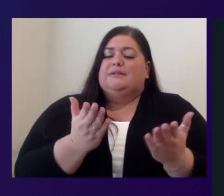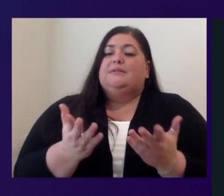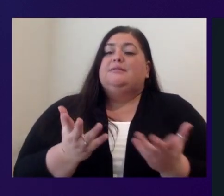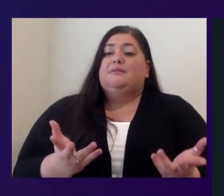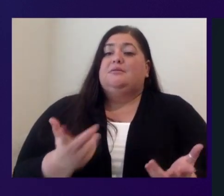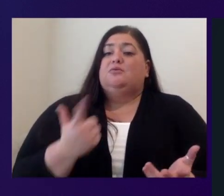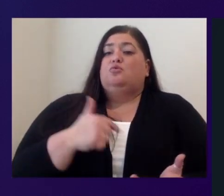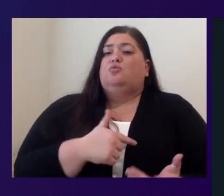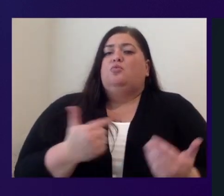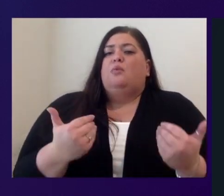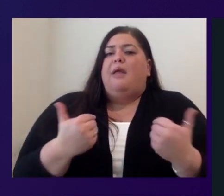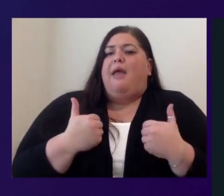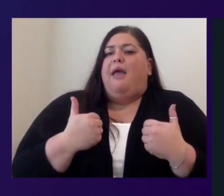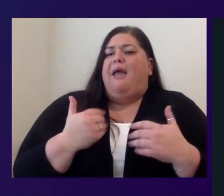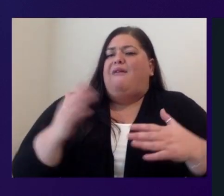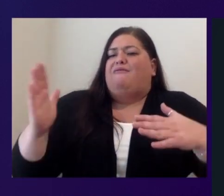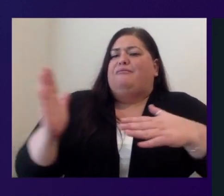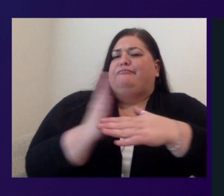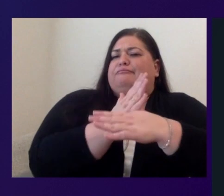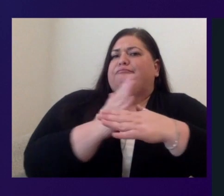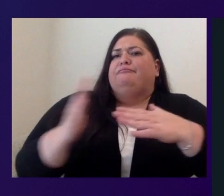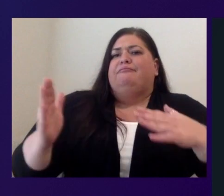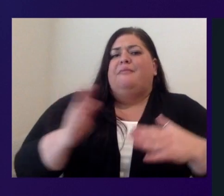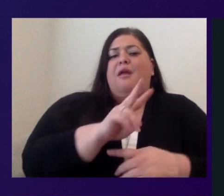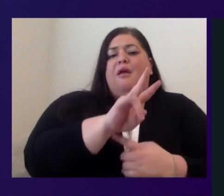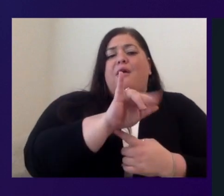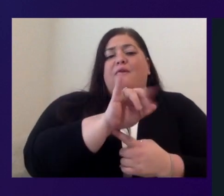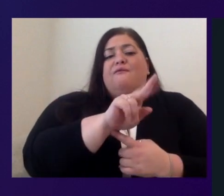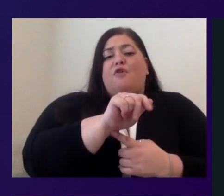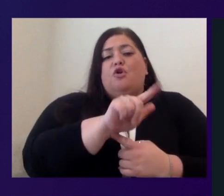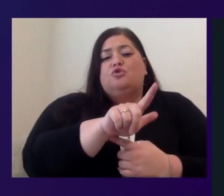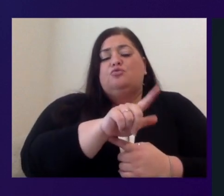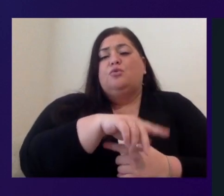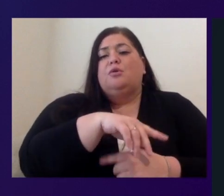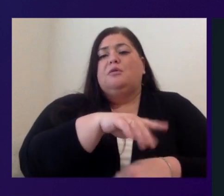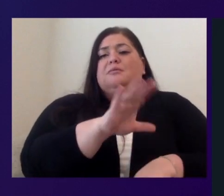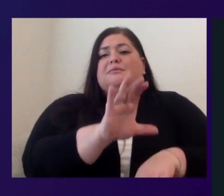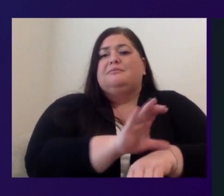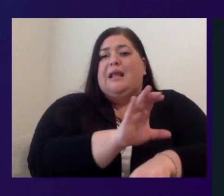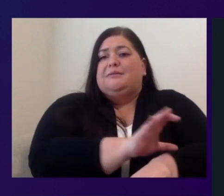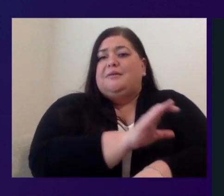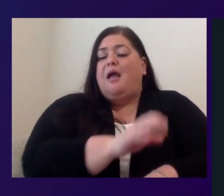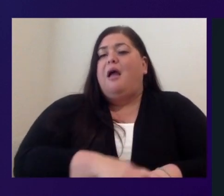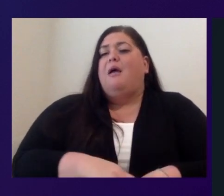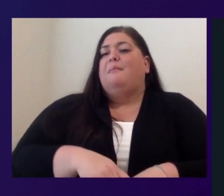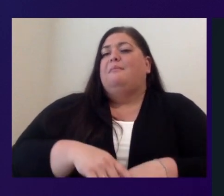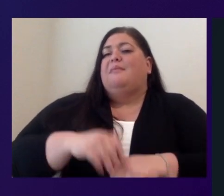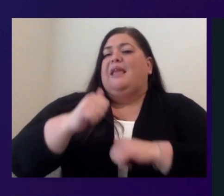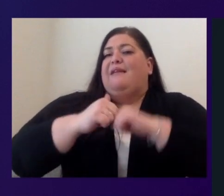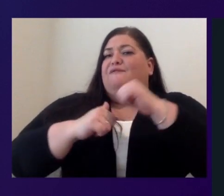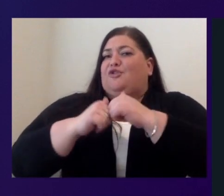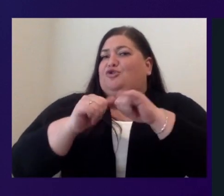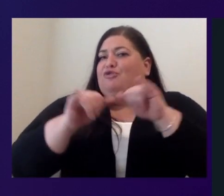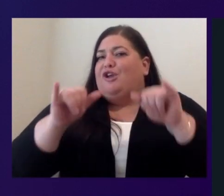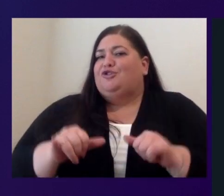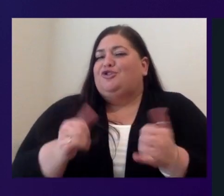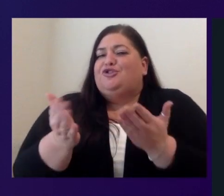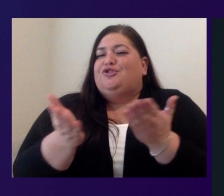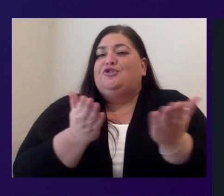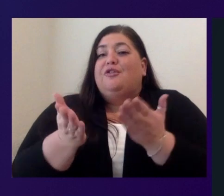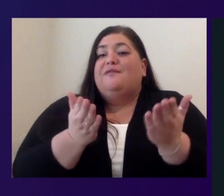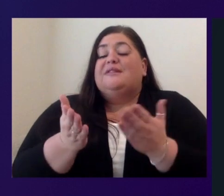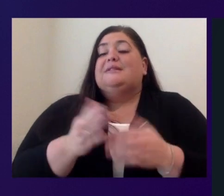anywhere from virtual desktops to application streaming to infrastructure services, and we